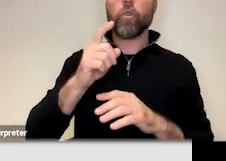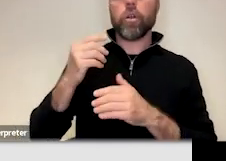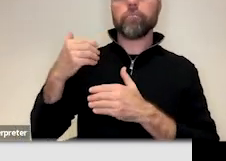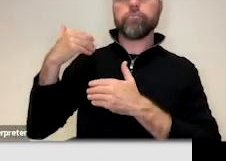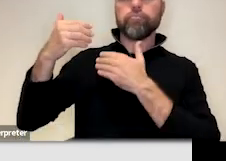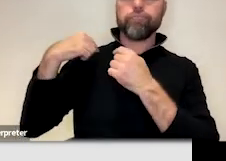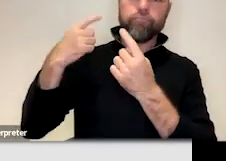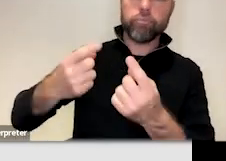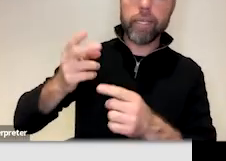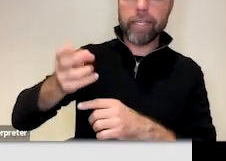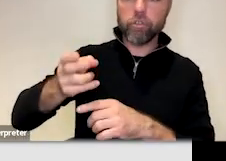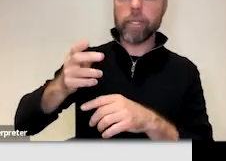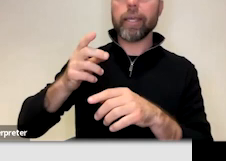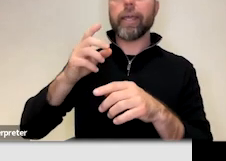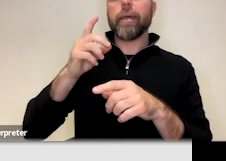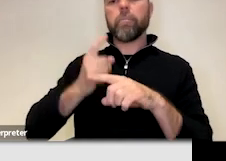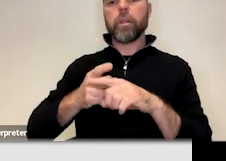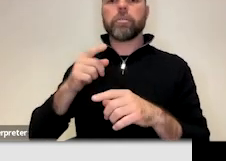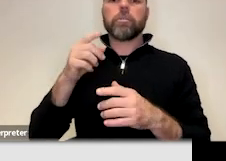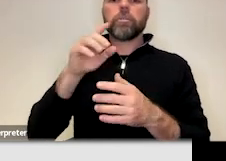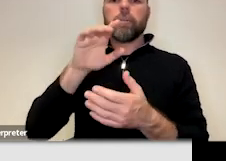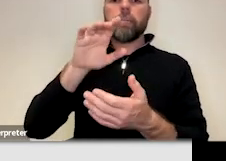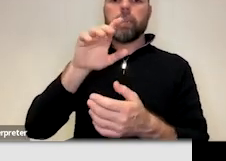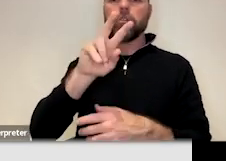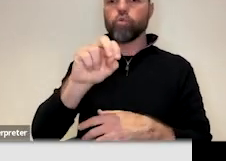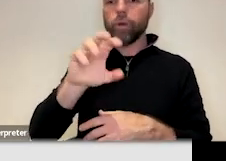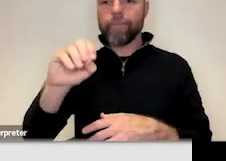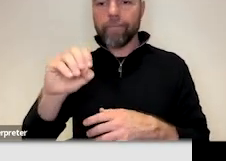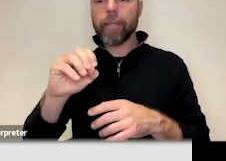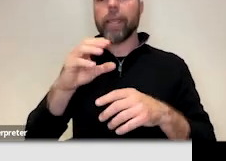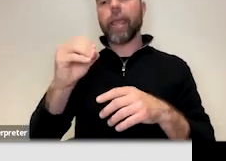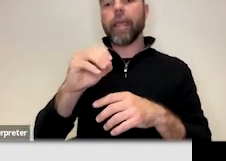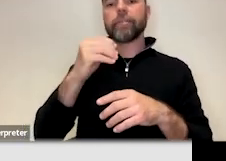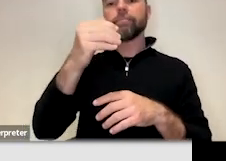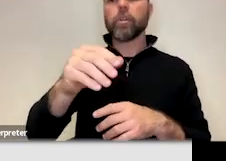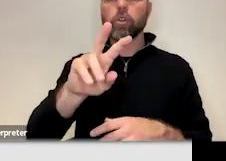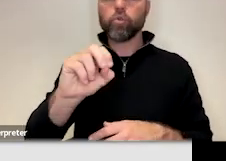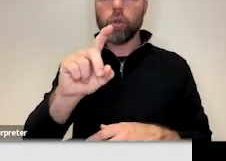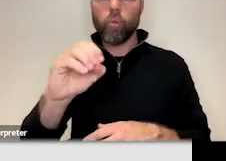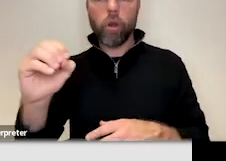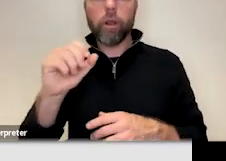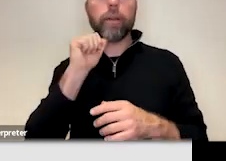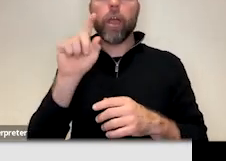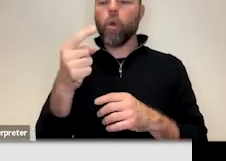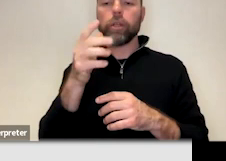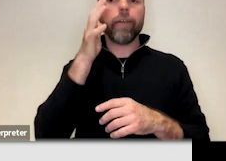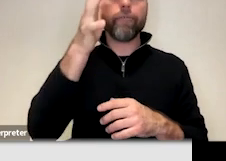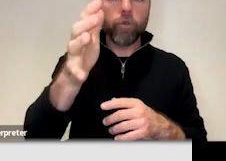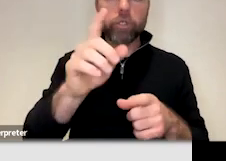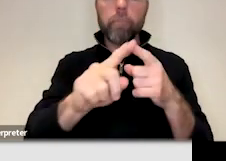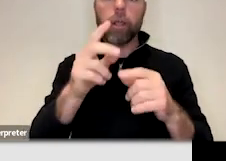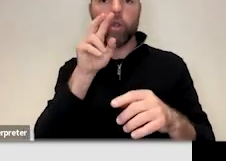time periods, as well as mid-century and end of century. So we can look at not just what will climate look like in the future, but compare that